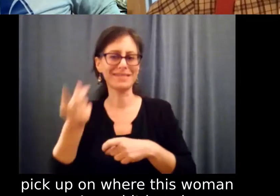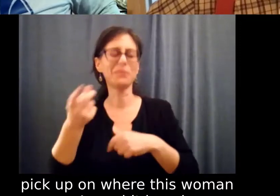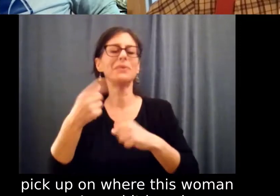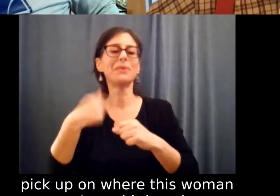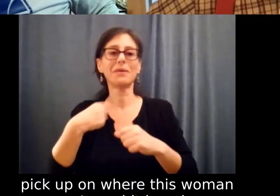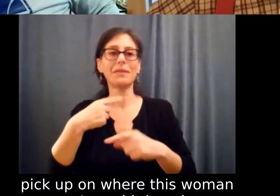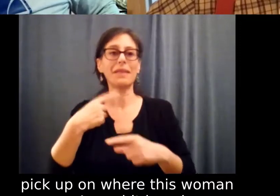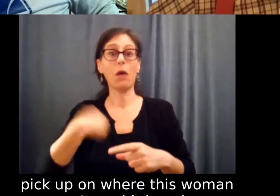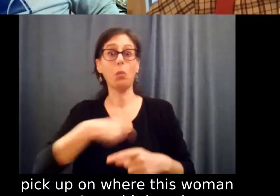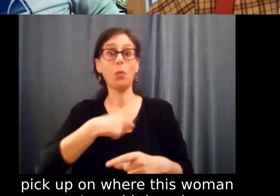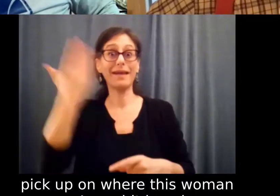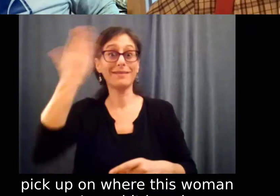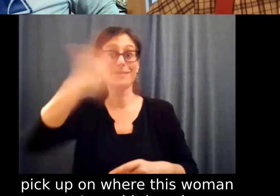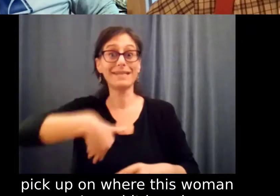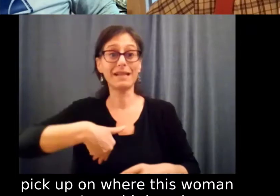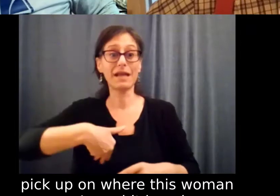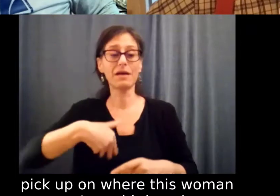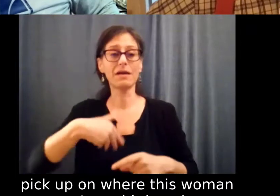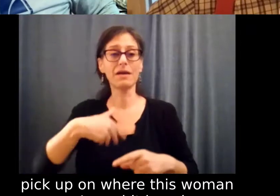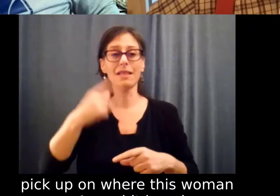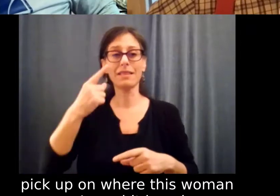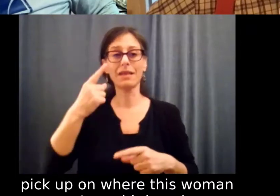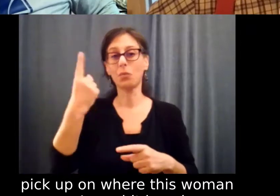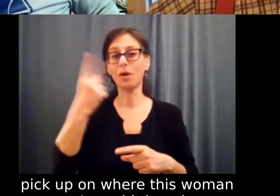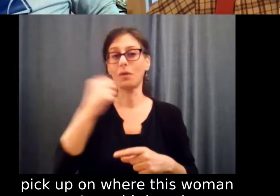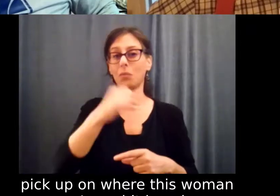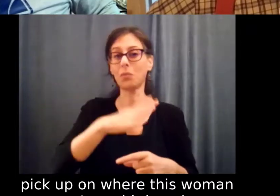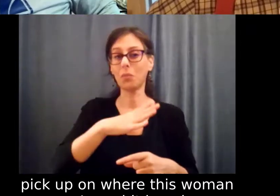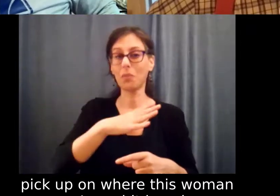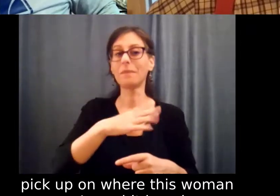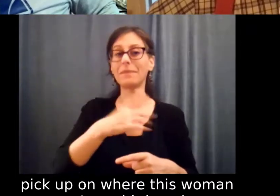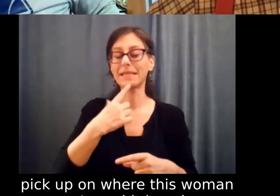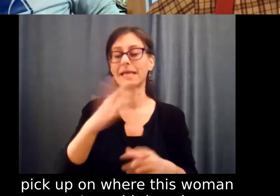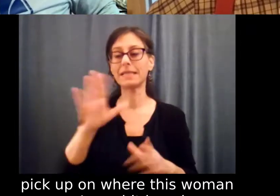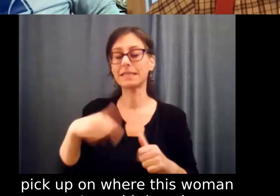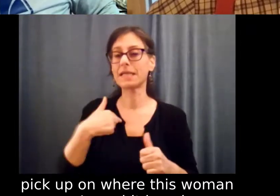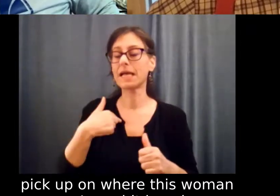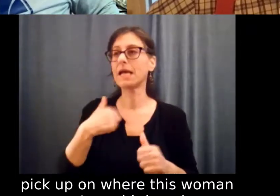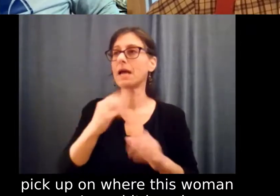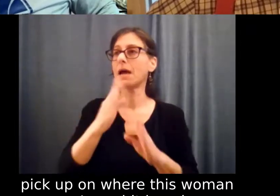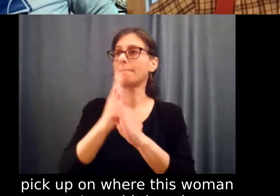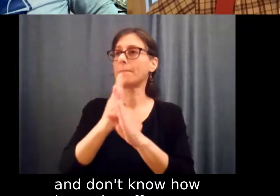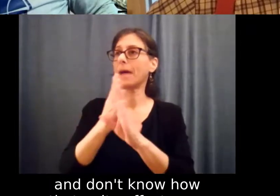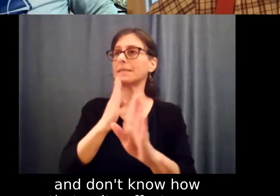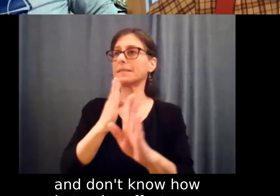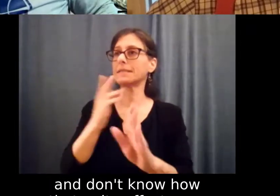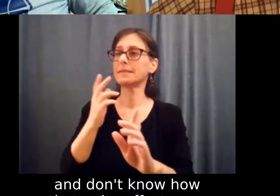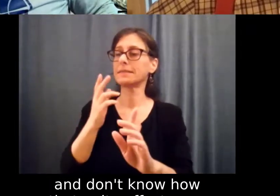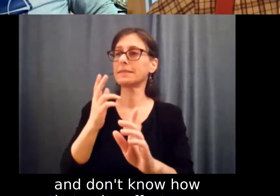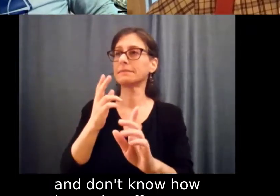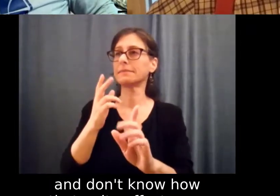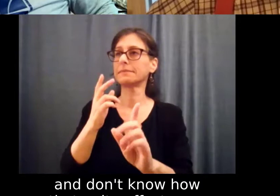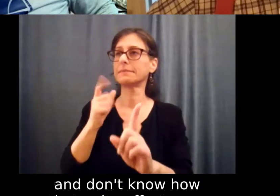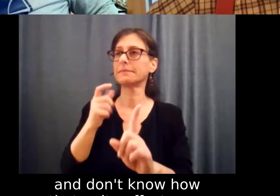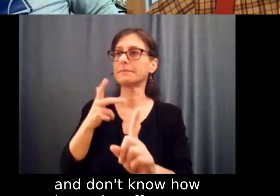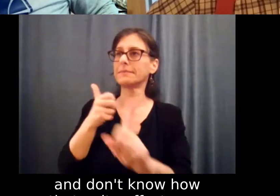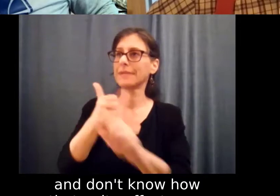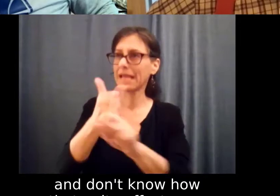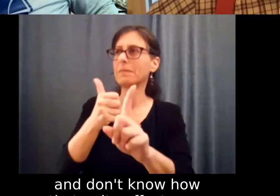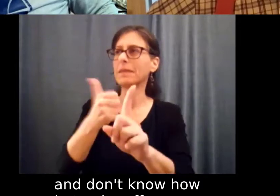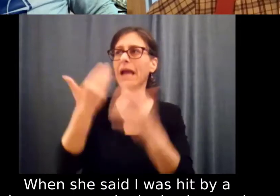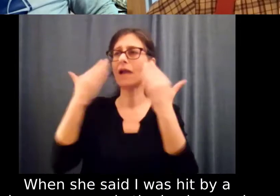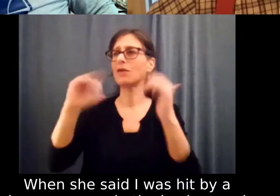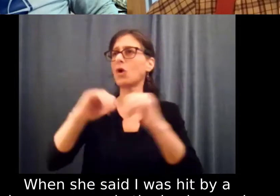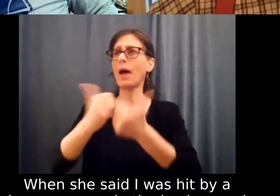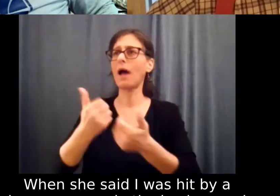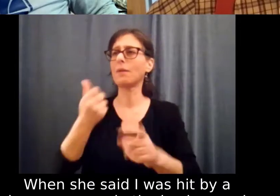on, in which Jean, this woman, says, "Look, I was hit by a bus, and I don't know quite how that affects